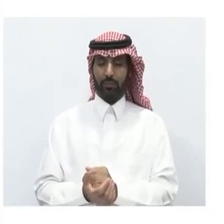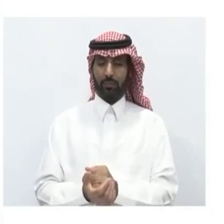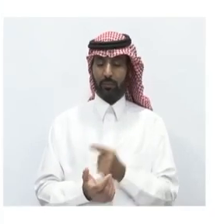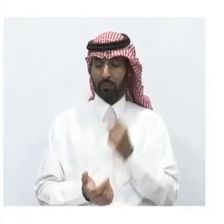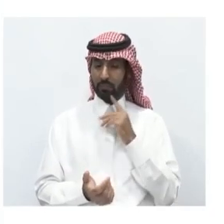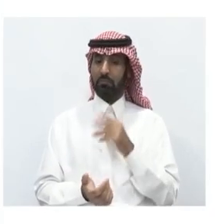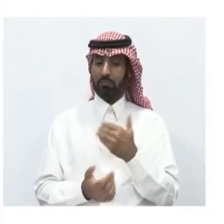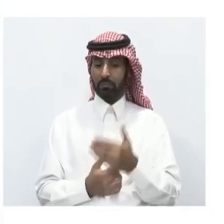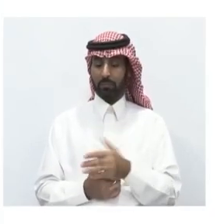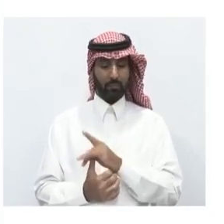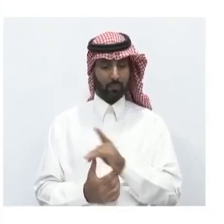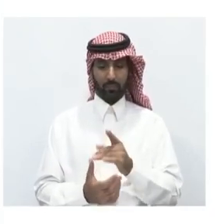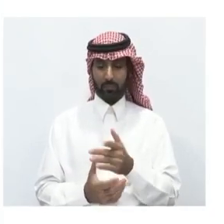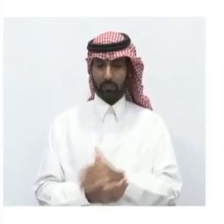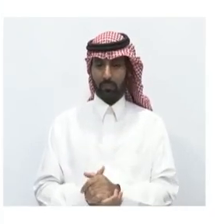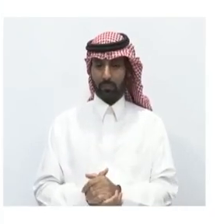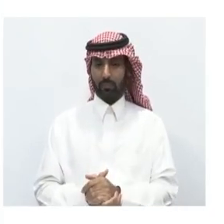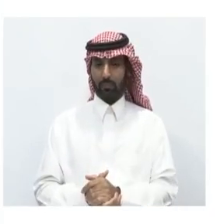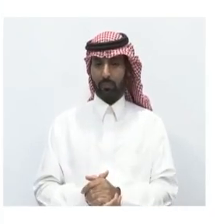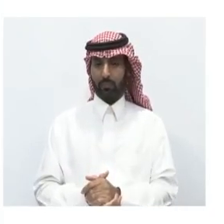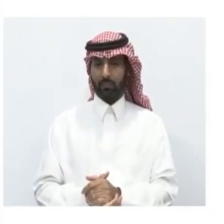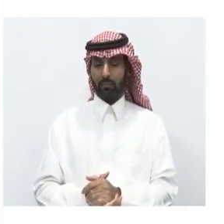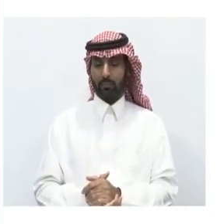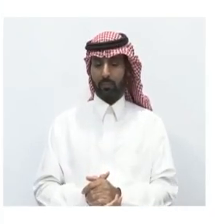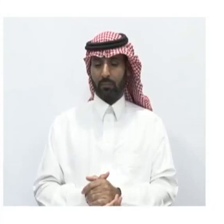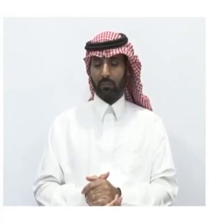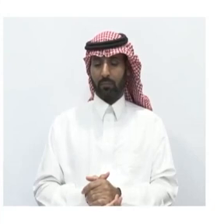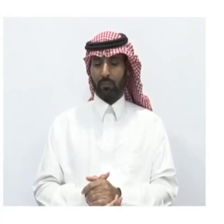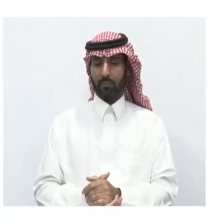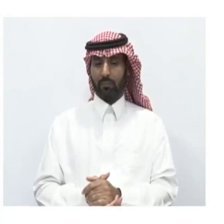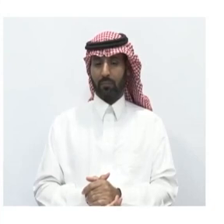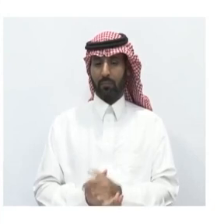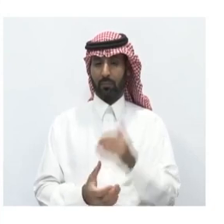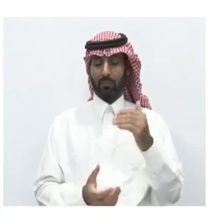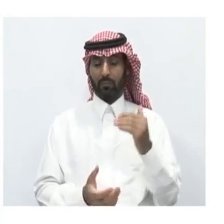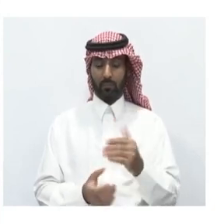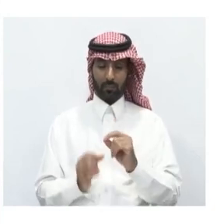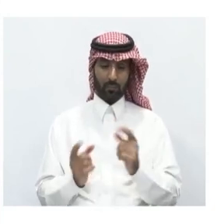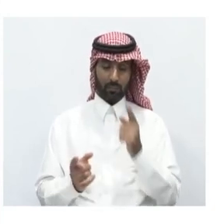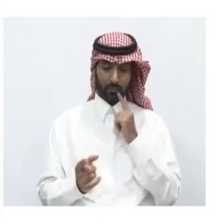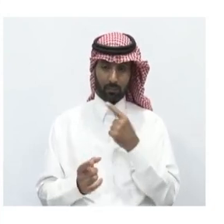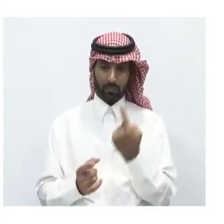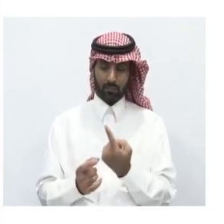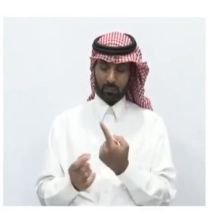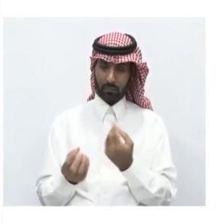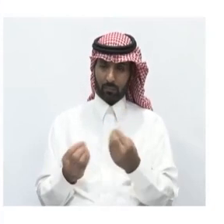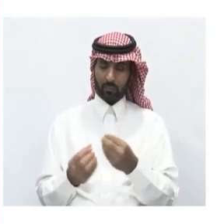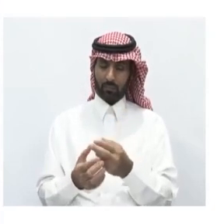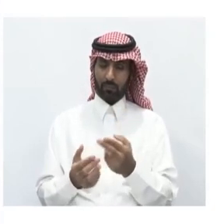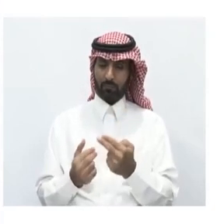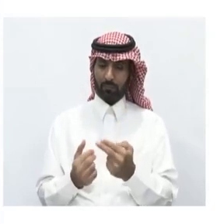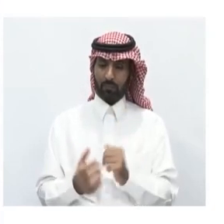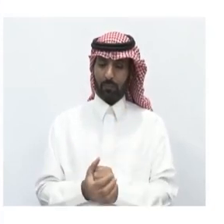were possible, but we can't do that. Sorry. So these making and declining requests are more